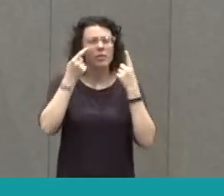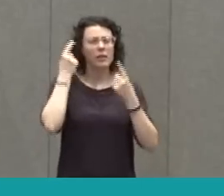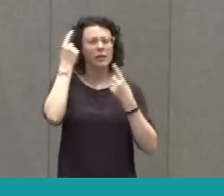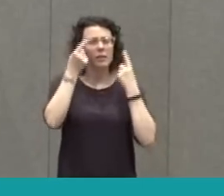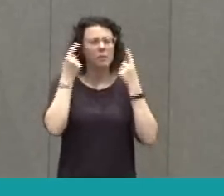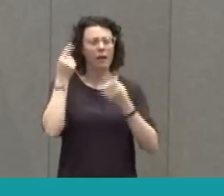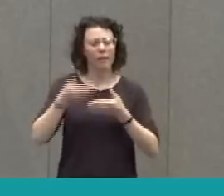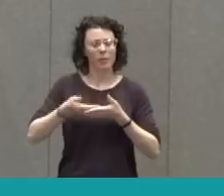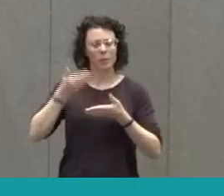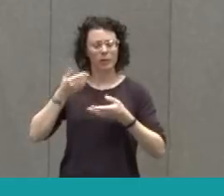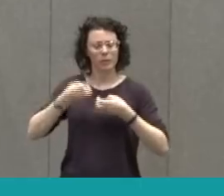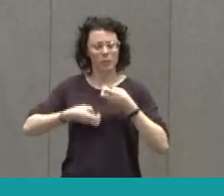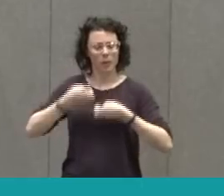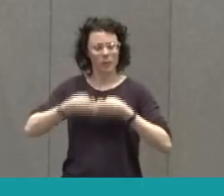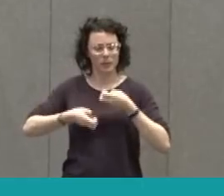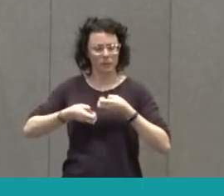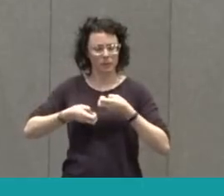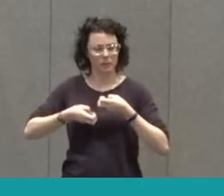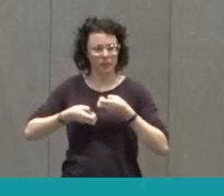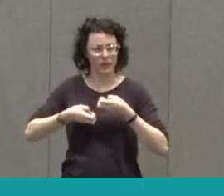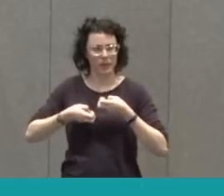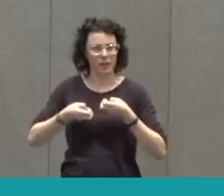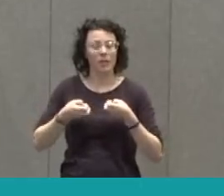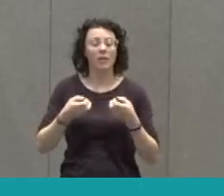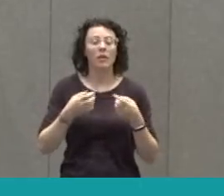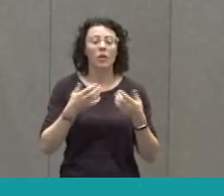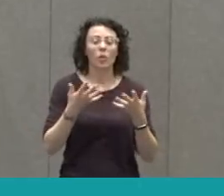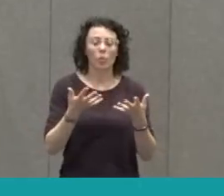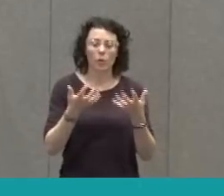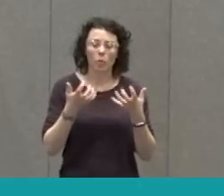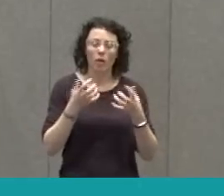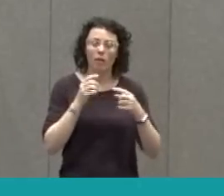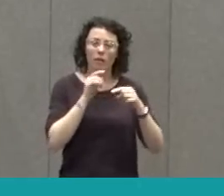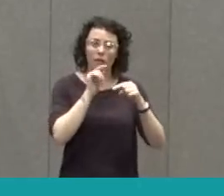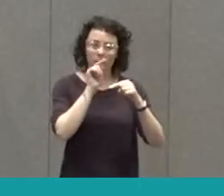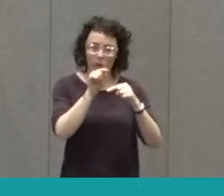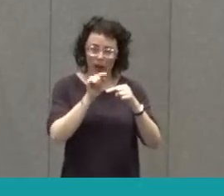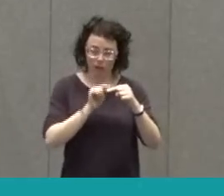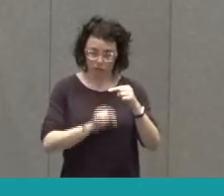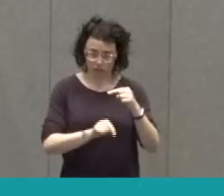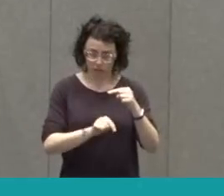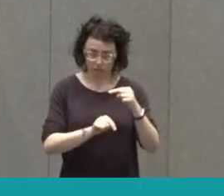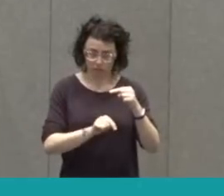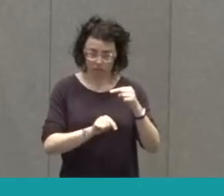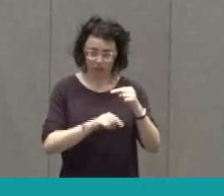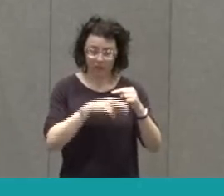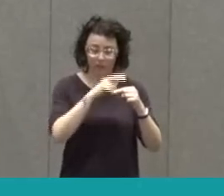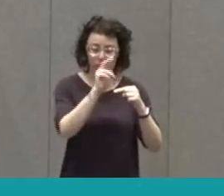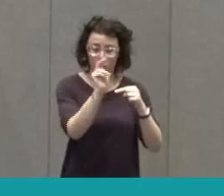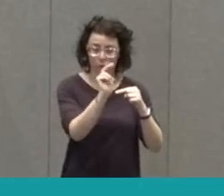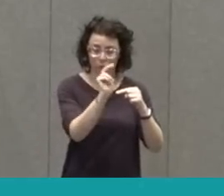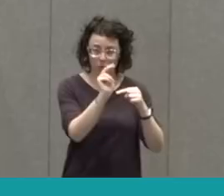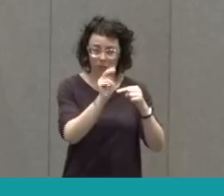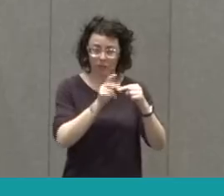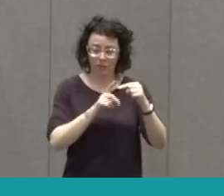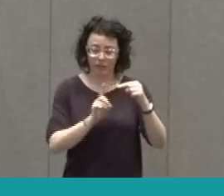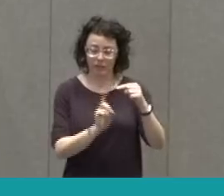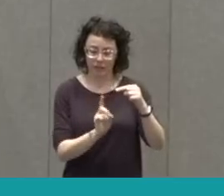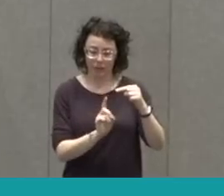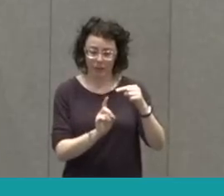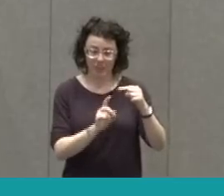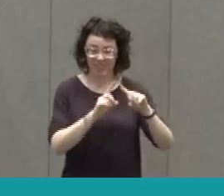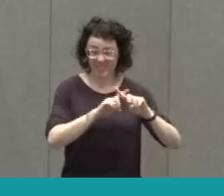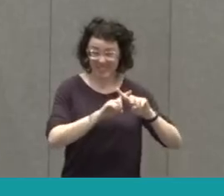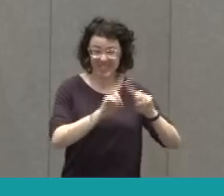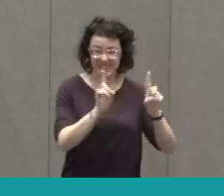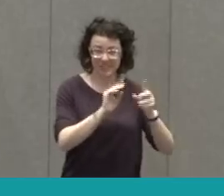where it is a fraction that has different numbers for the numerator and the denominators, but is